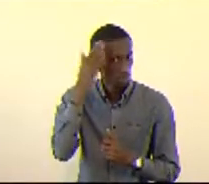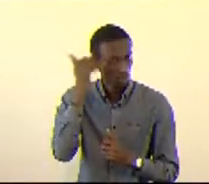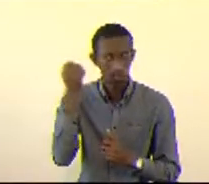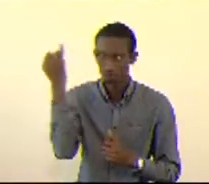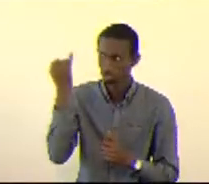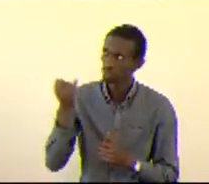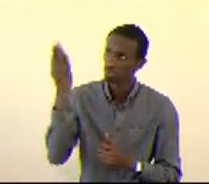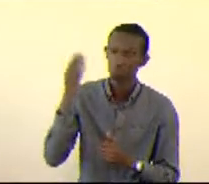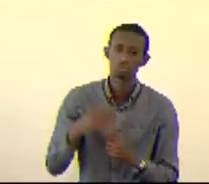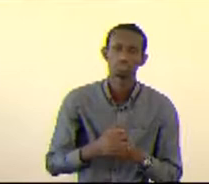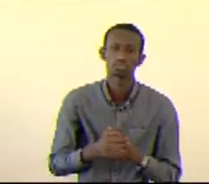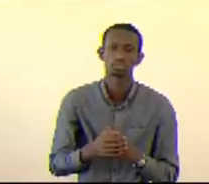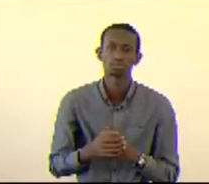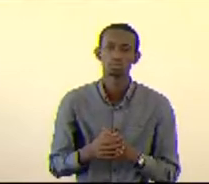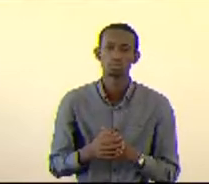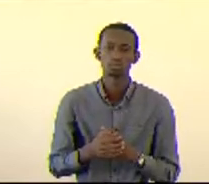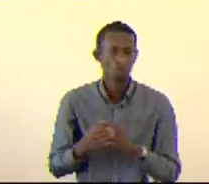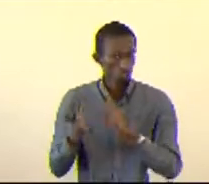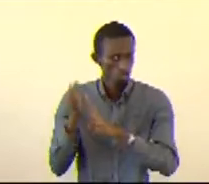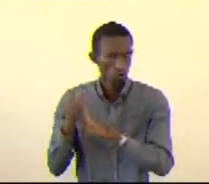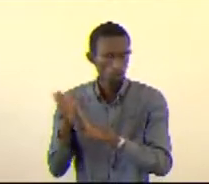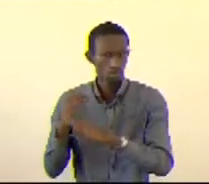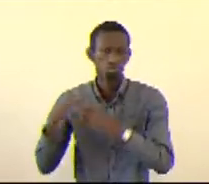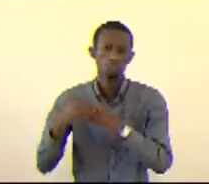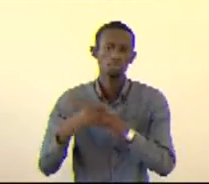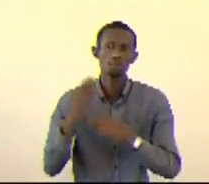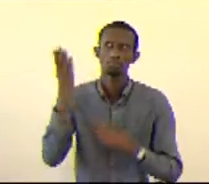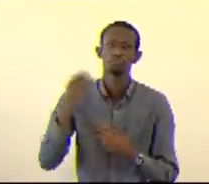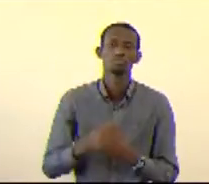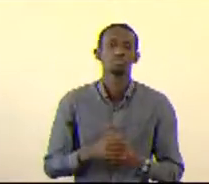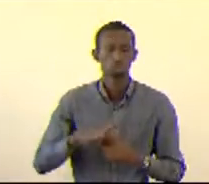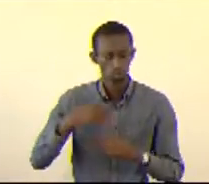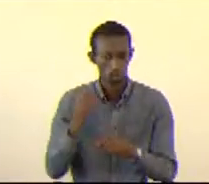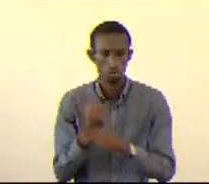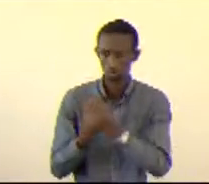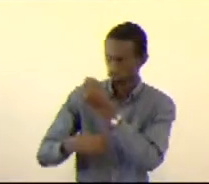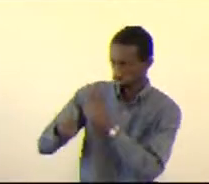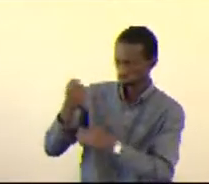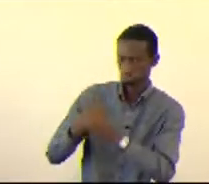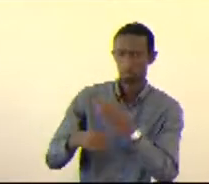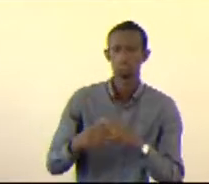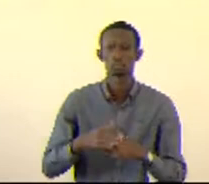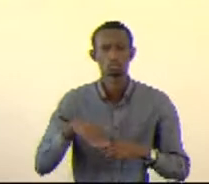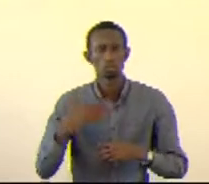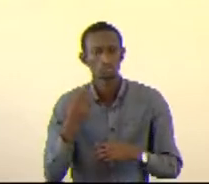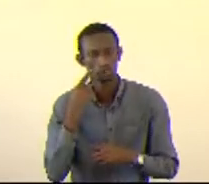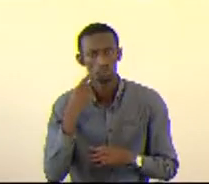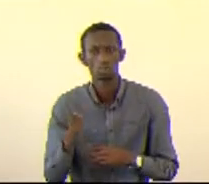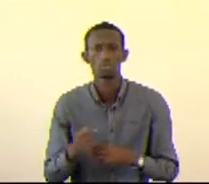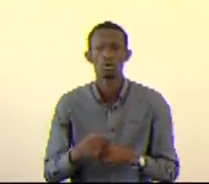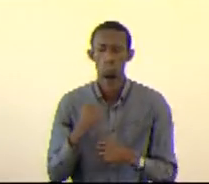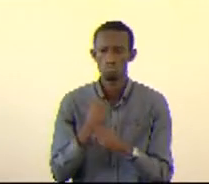quickly, we shall have one activity that we are going to do, and then we shall go to our